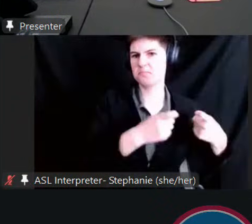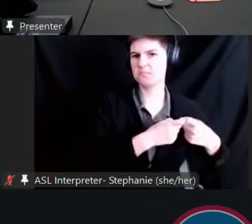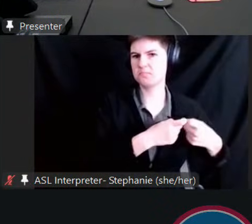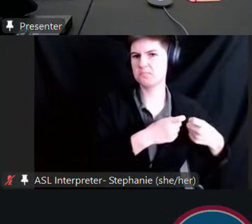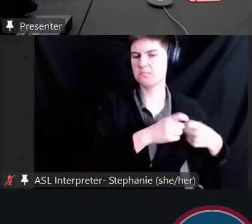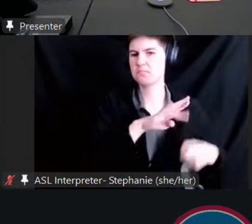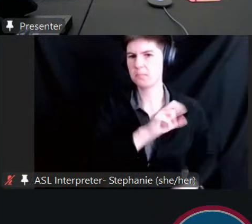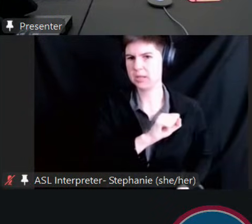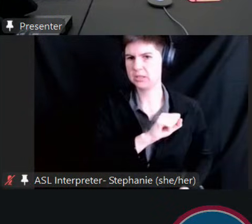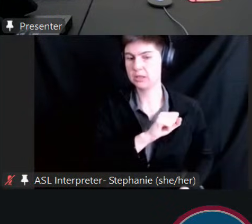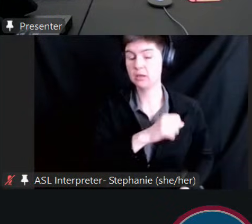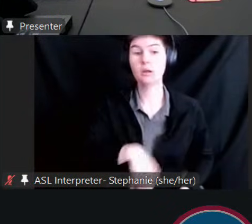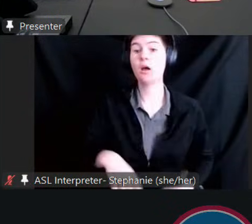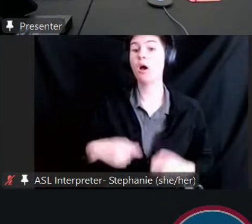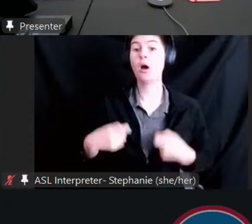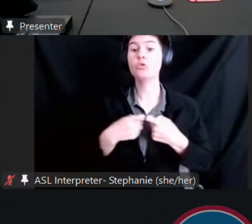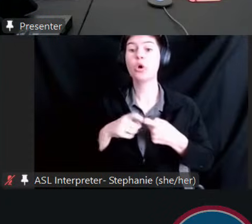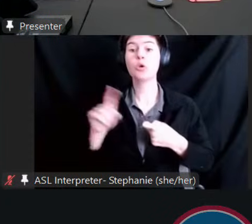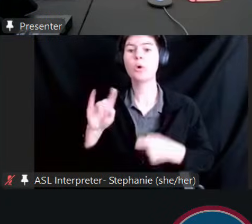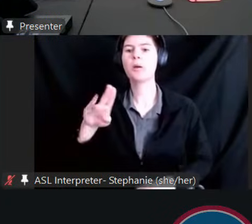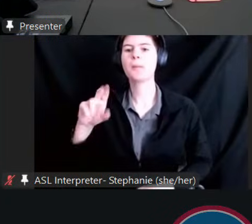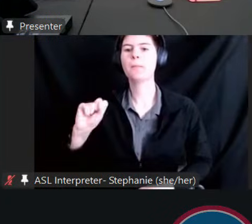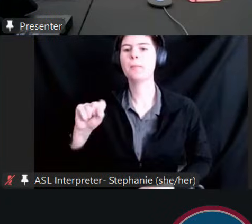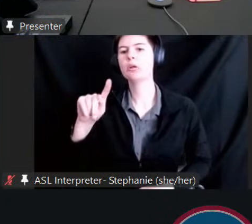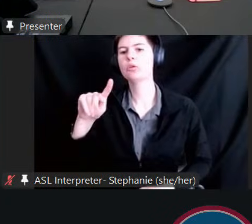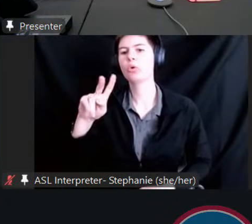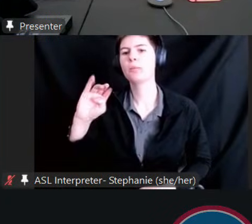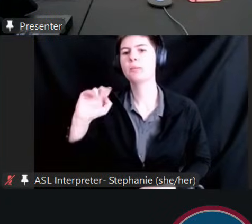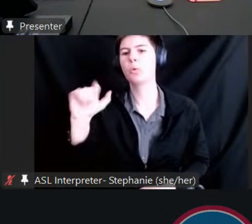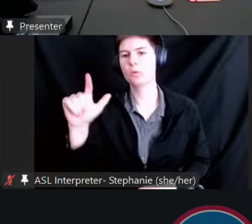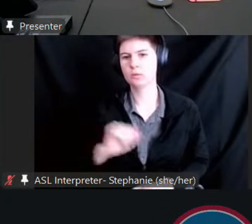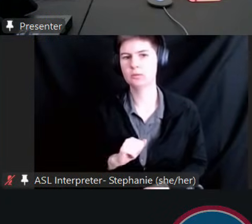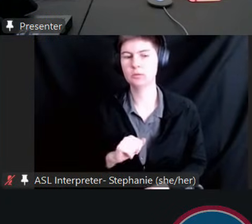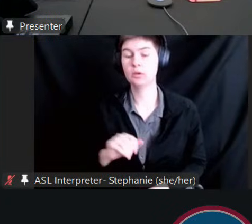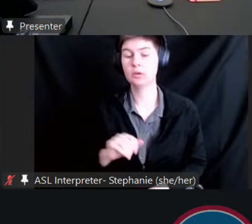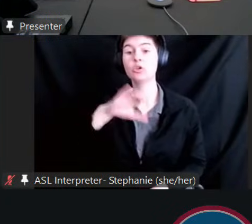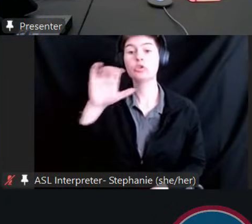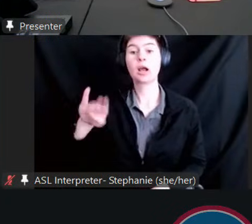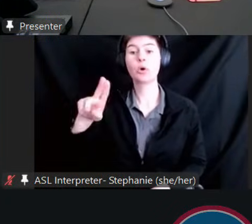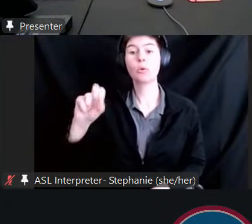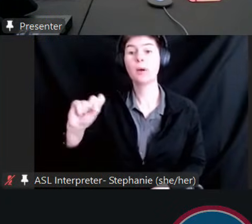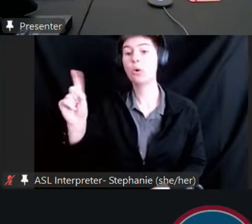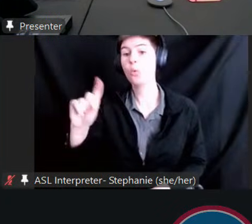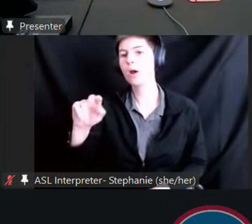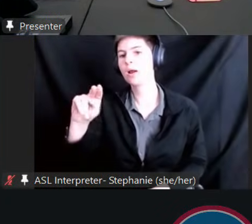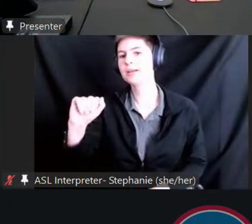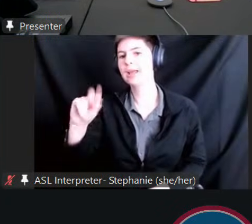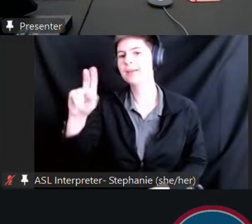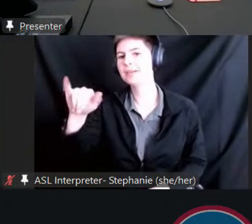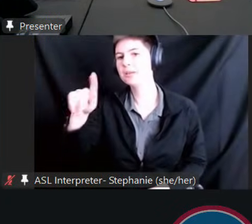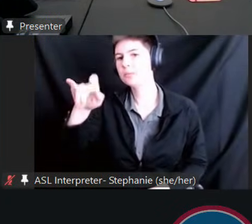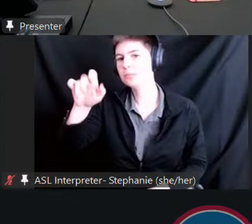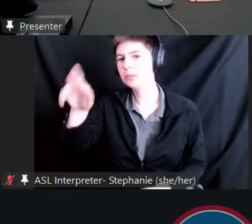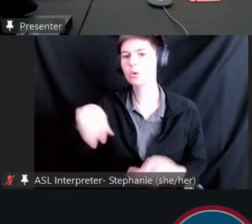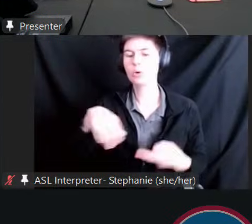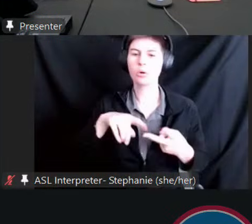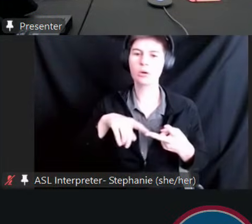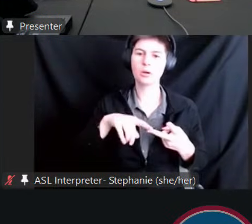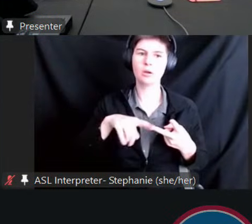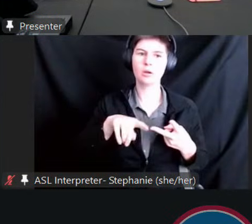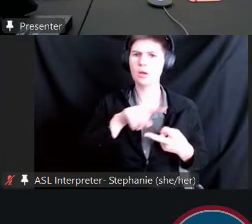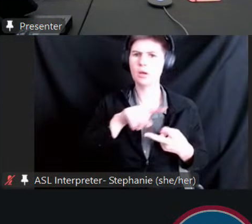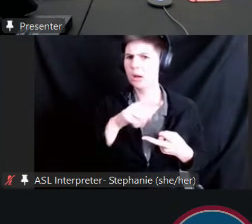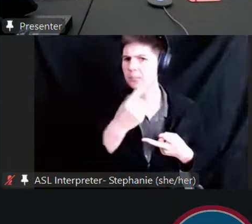at bus terminals. For the Chicago bus, we have them at Navy Pier and at Chicago and Austin. And those are kind of